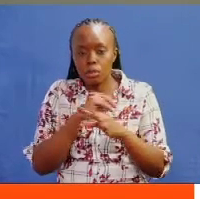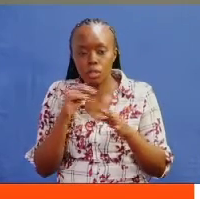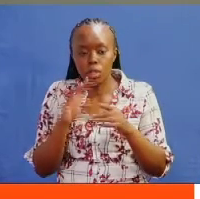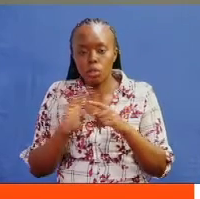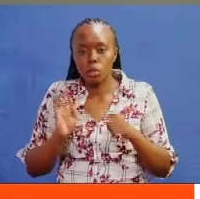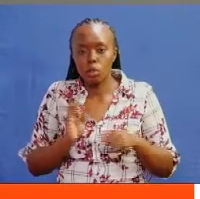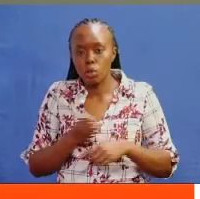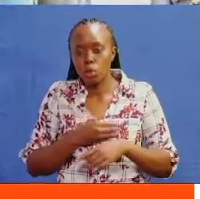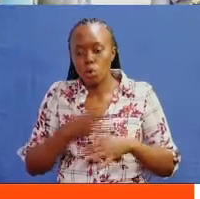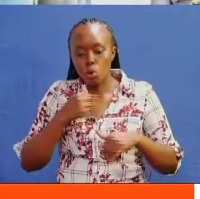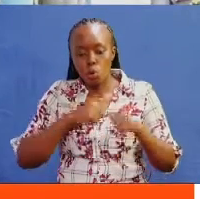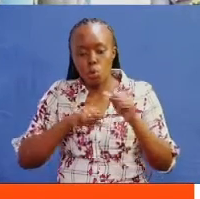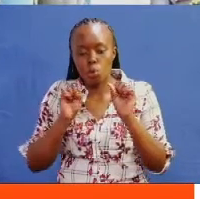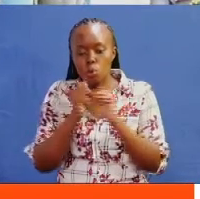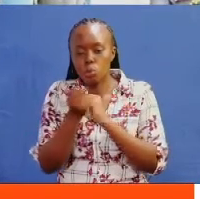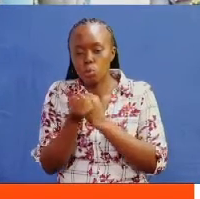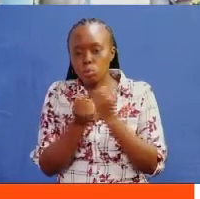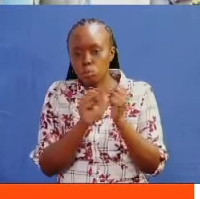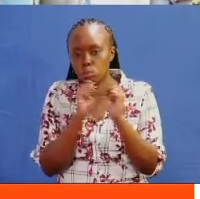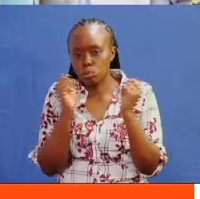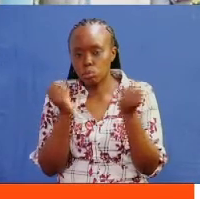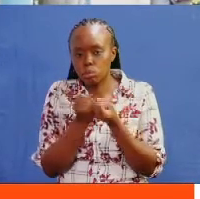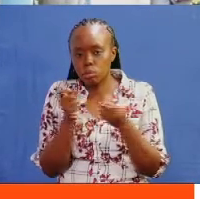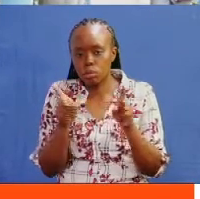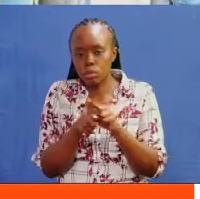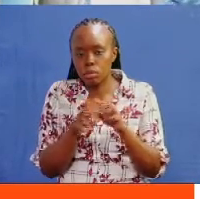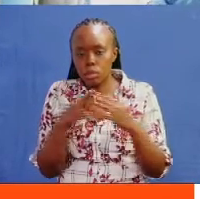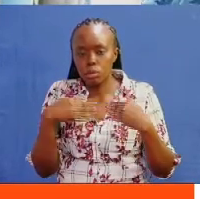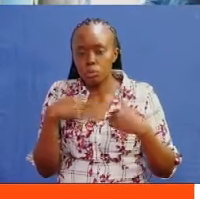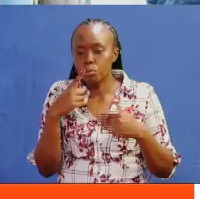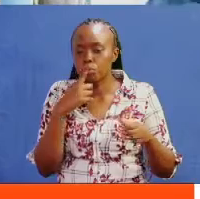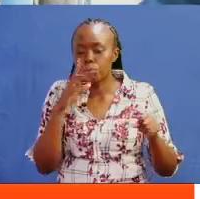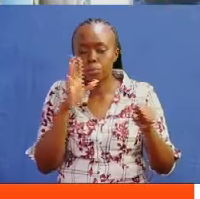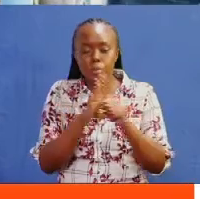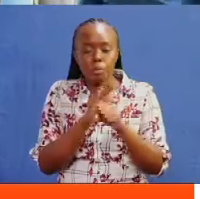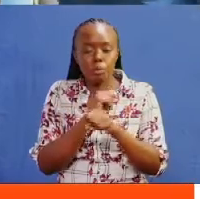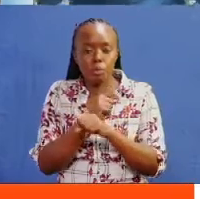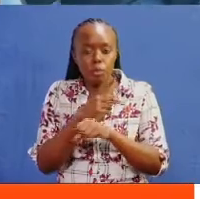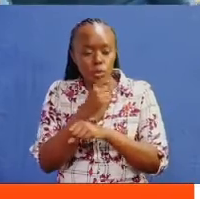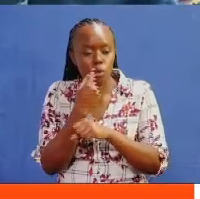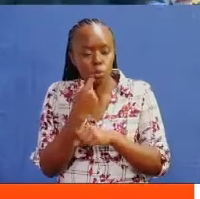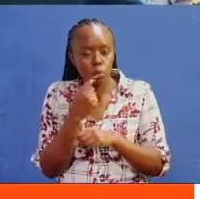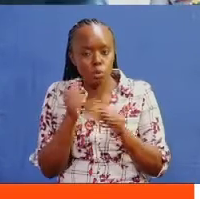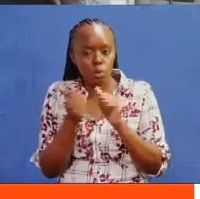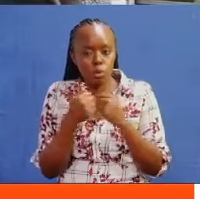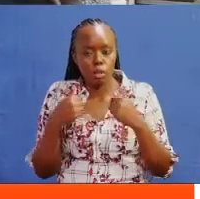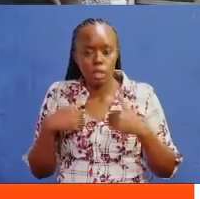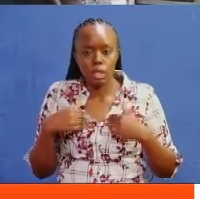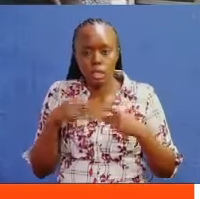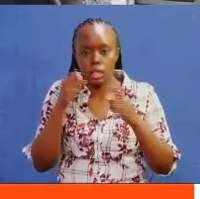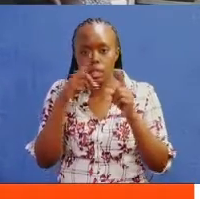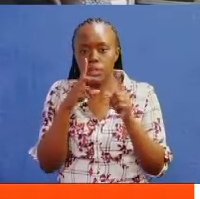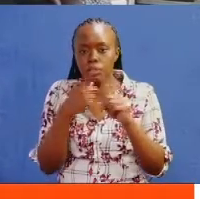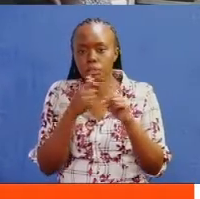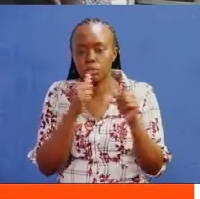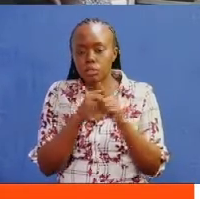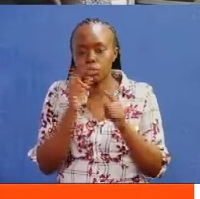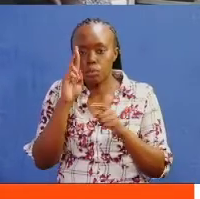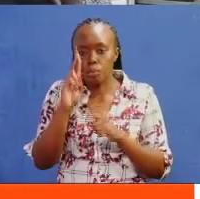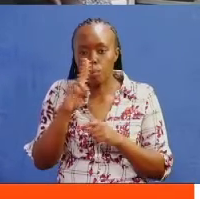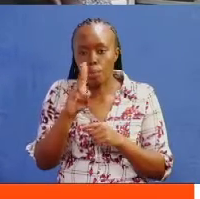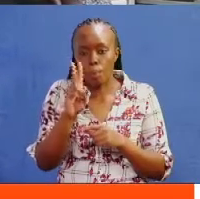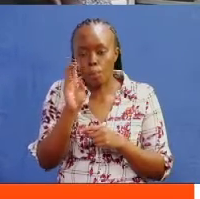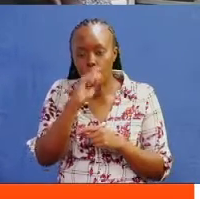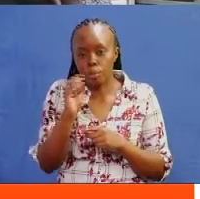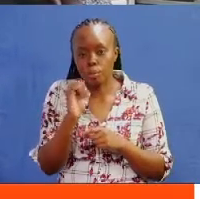own immune system. In April, private COVID-19 vaccination with Sputnik V shots from Russia came